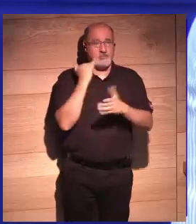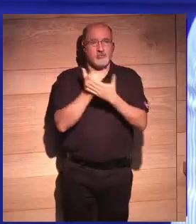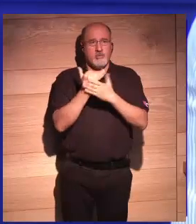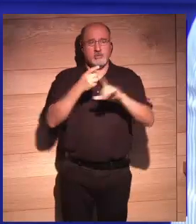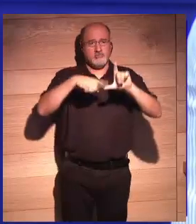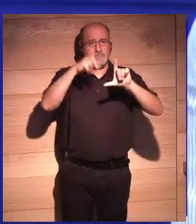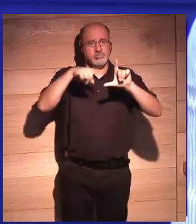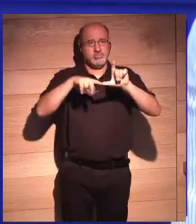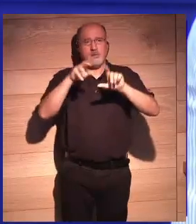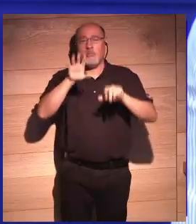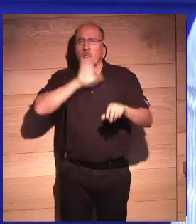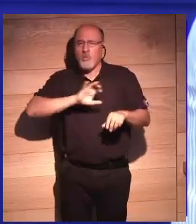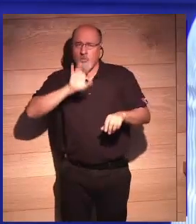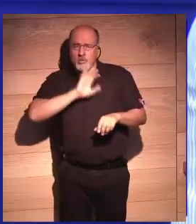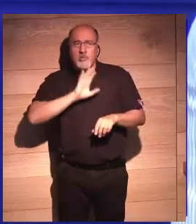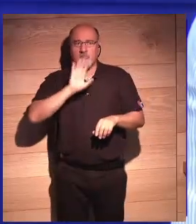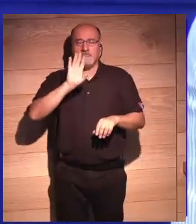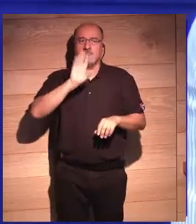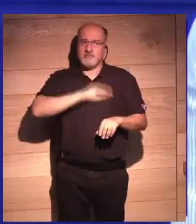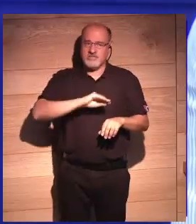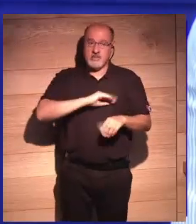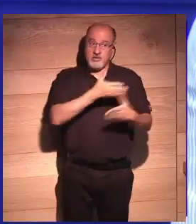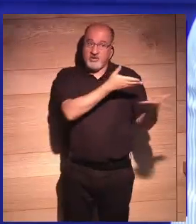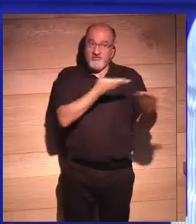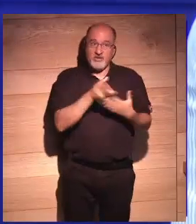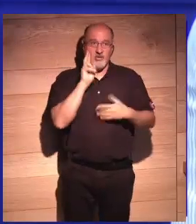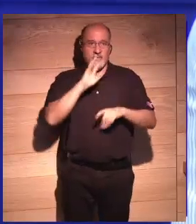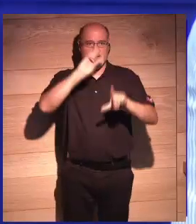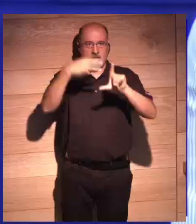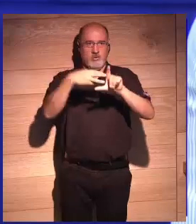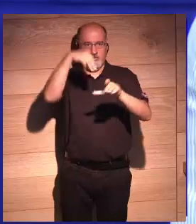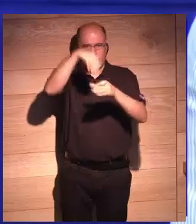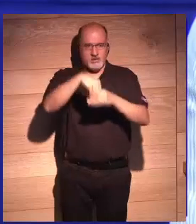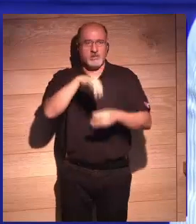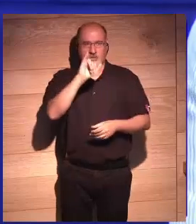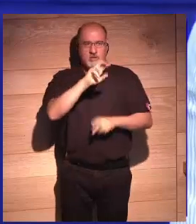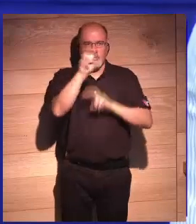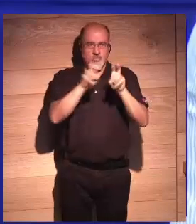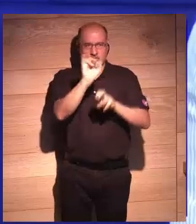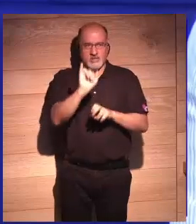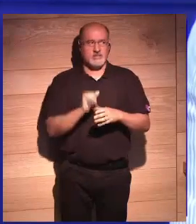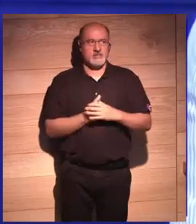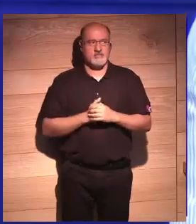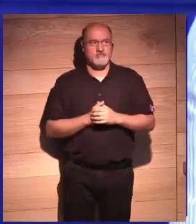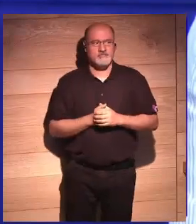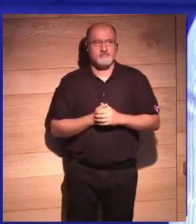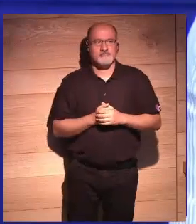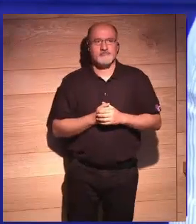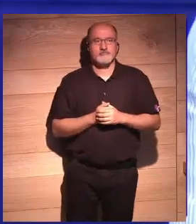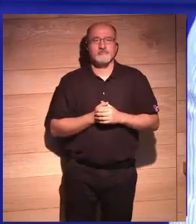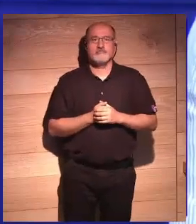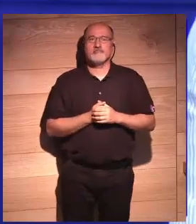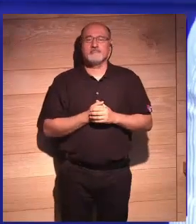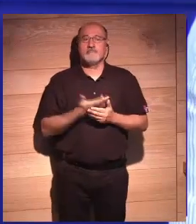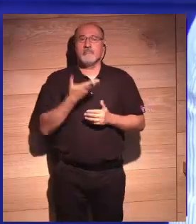and some tests have been conducted. They are really valuable, and I truly encourage you to look for them and to seek for